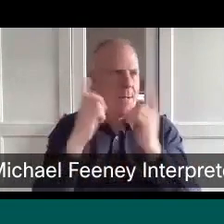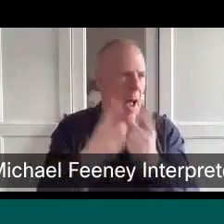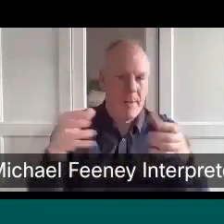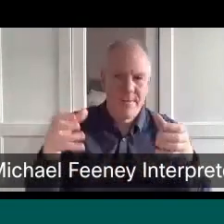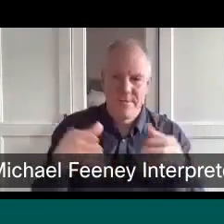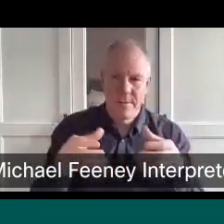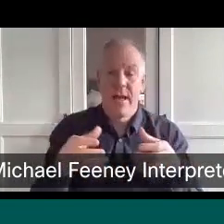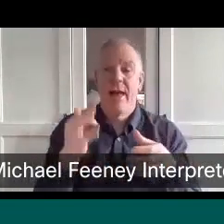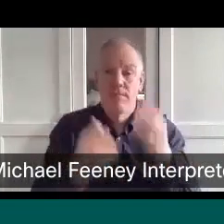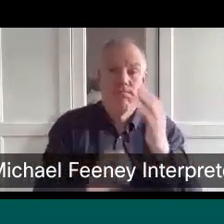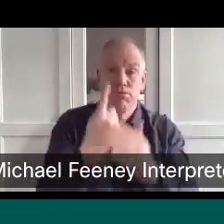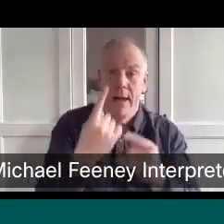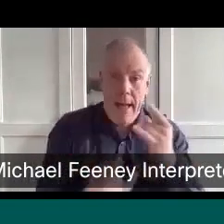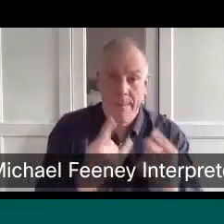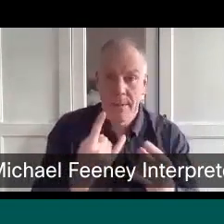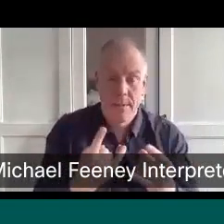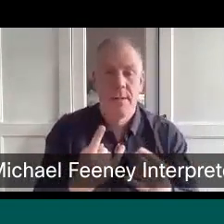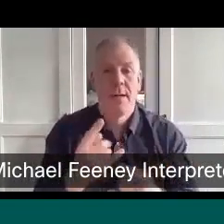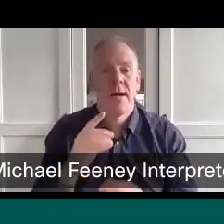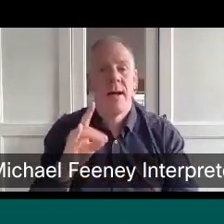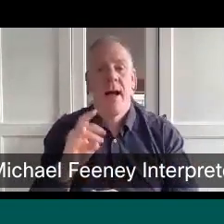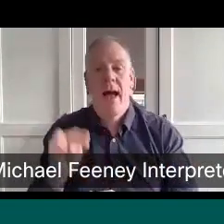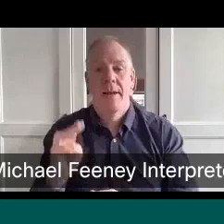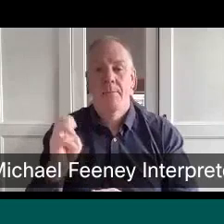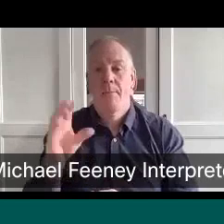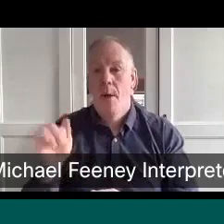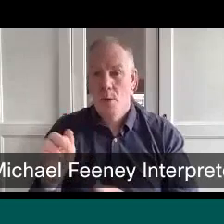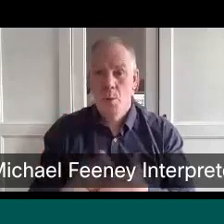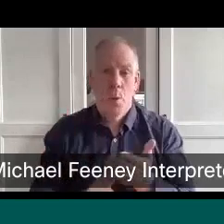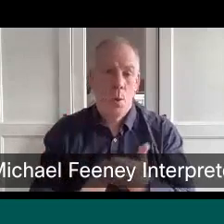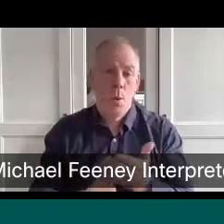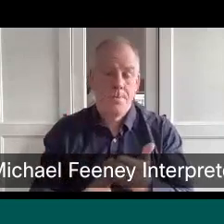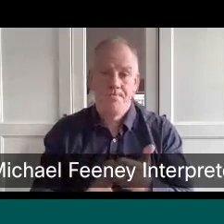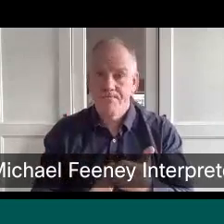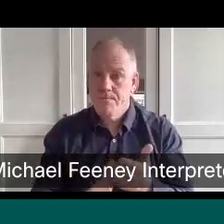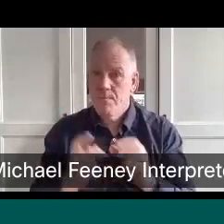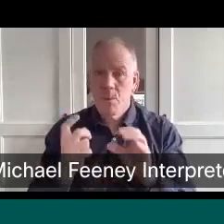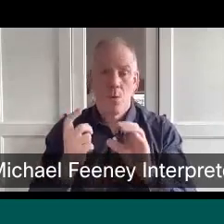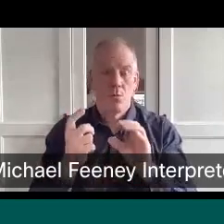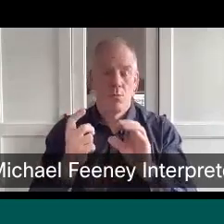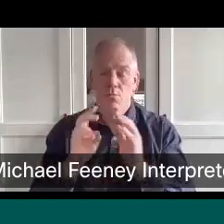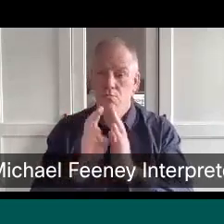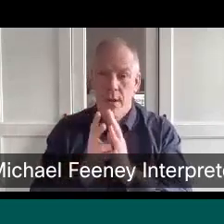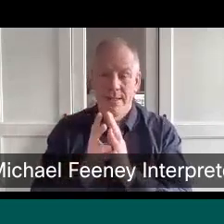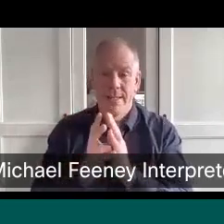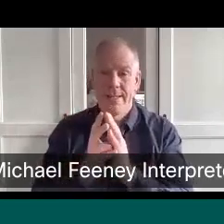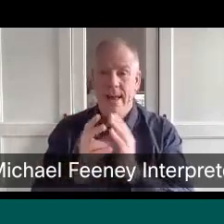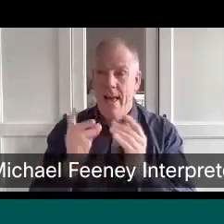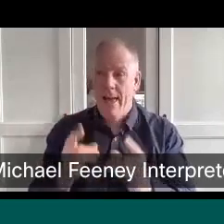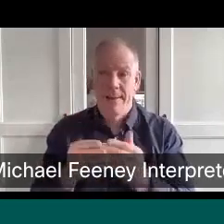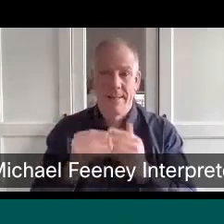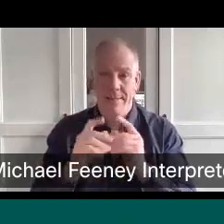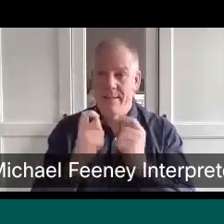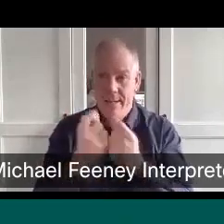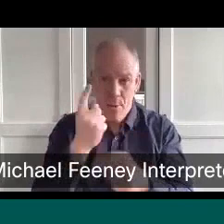goes wrong, and Helen and Paula are very used to this, that when something goes wrong, the quality and patient safety team are there. They will help and guide